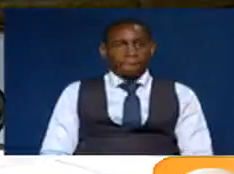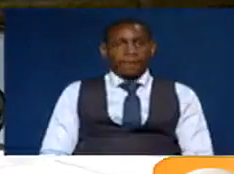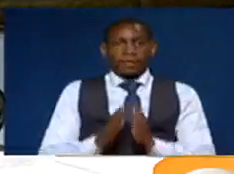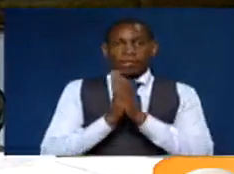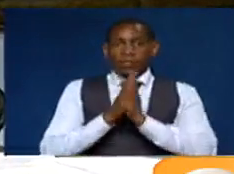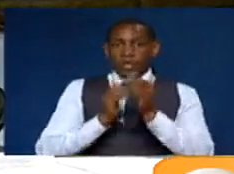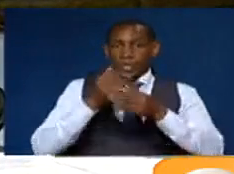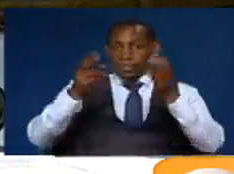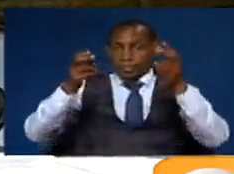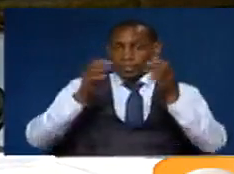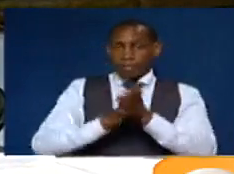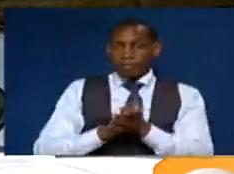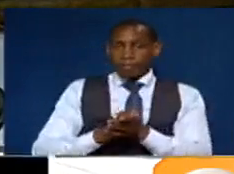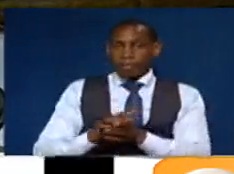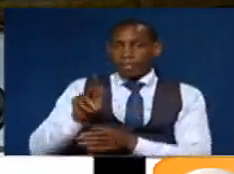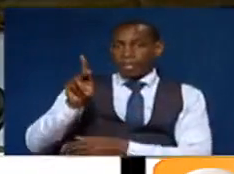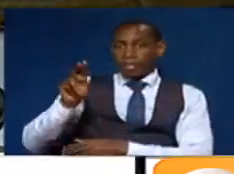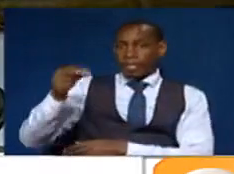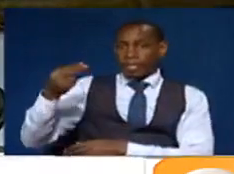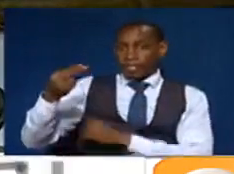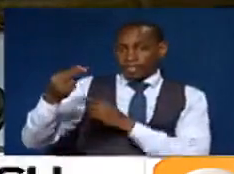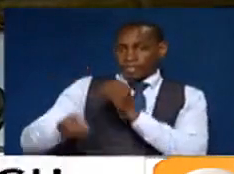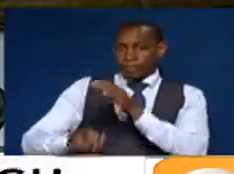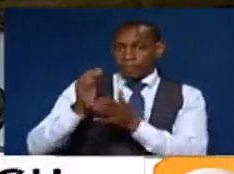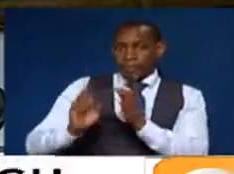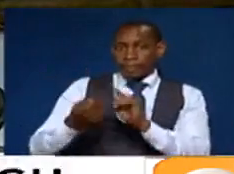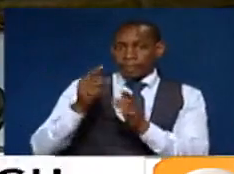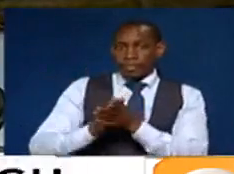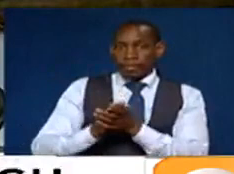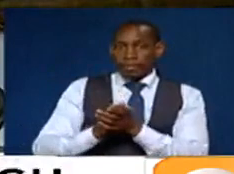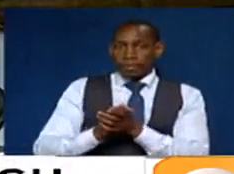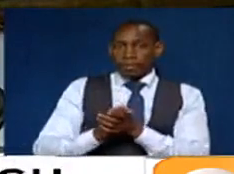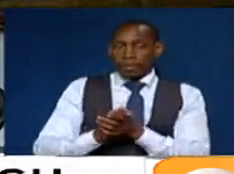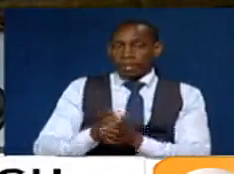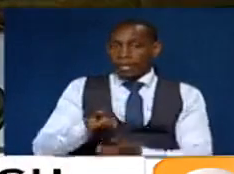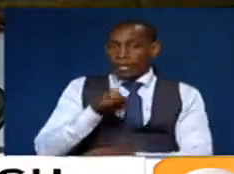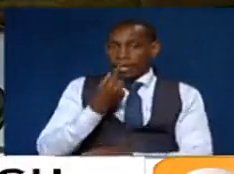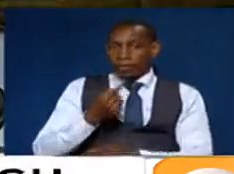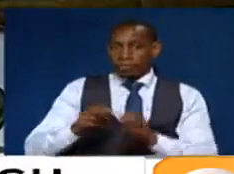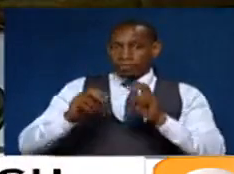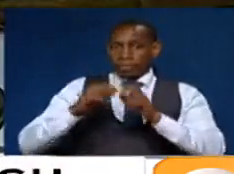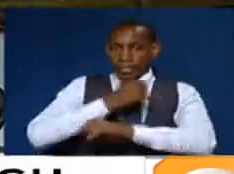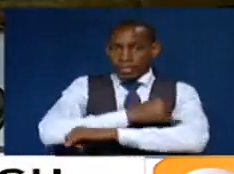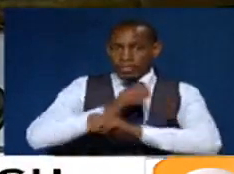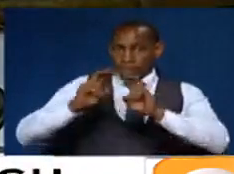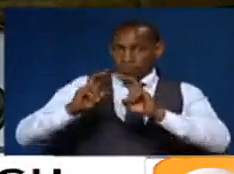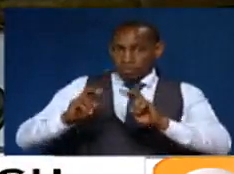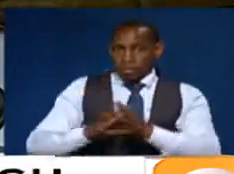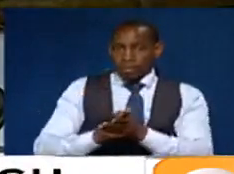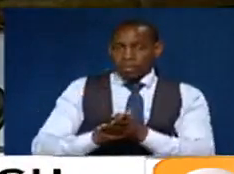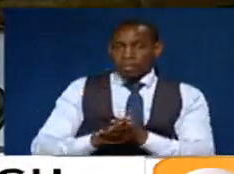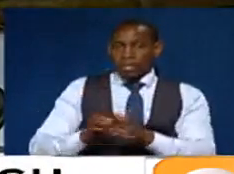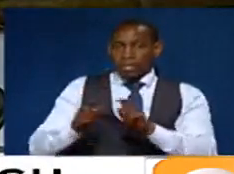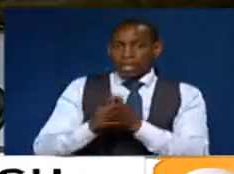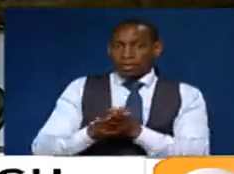Listen to this next story. The Kenyatta Hospital has launched the first phytotherapy institute in the country. Now,